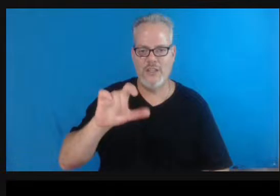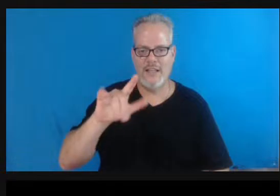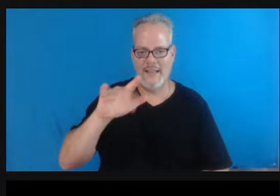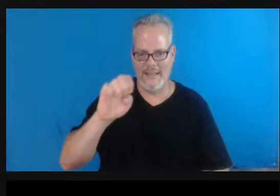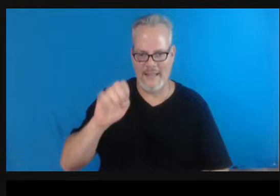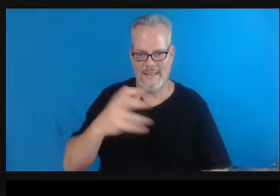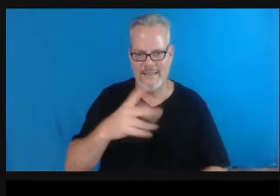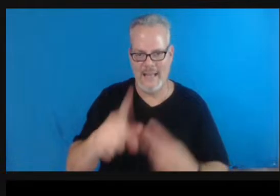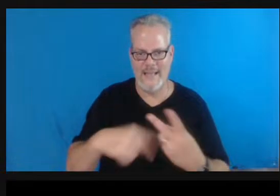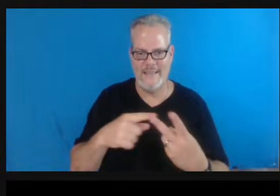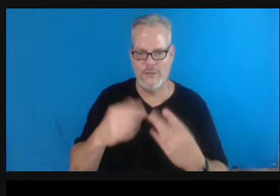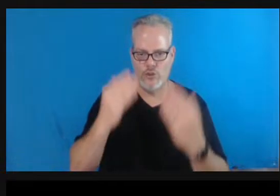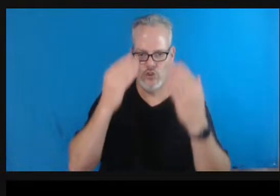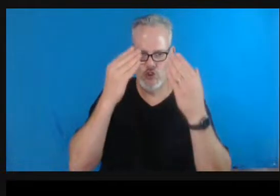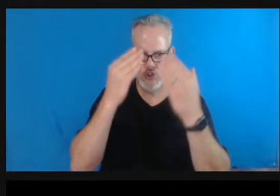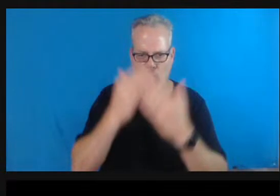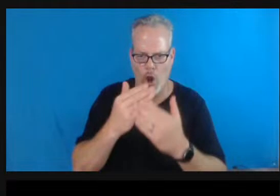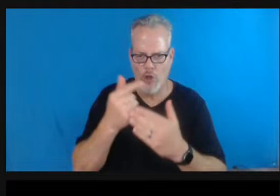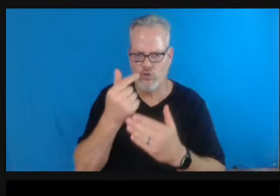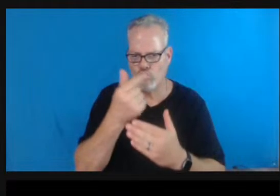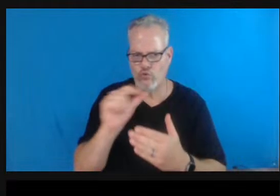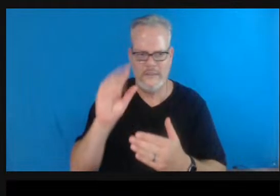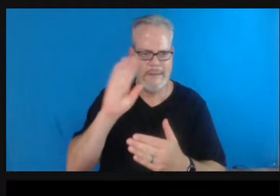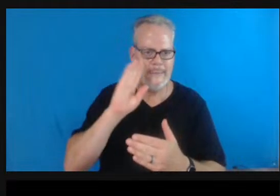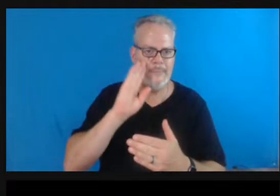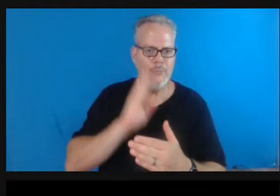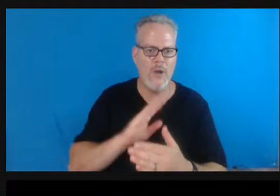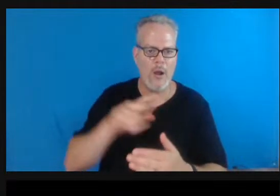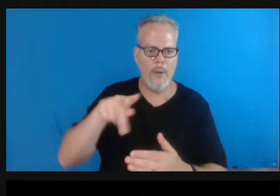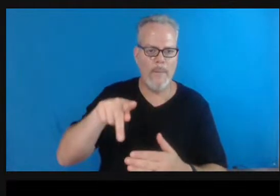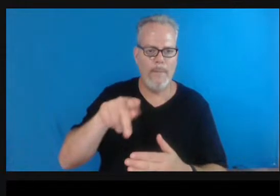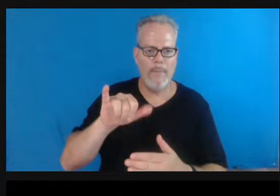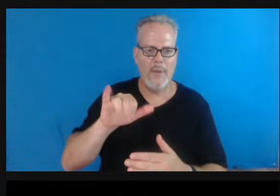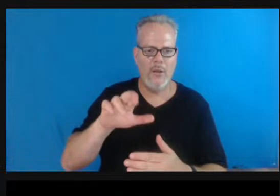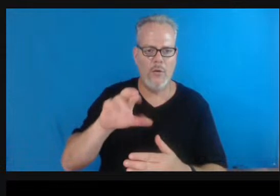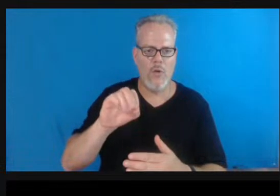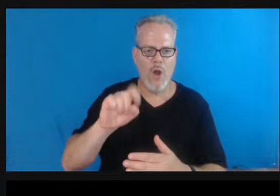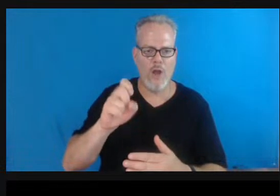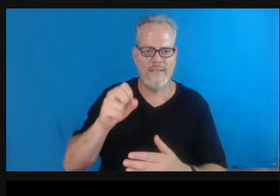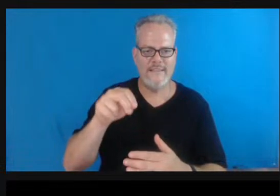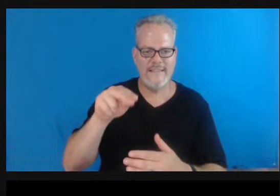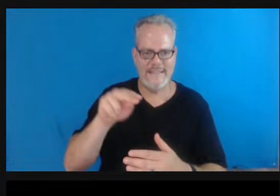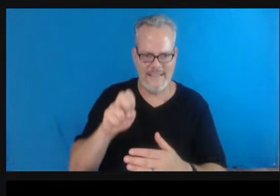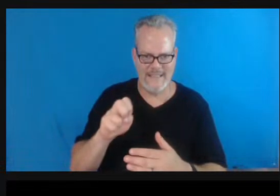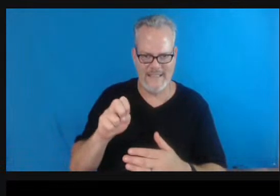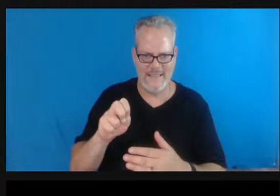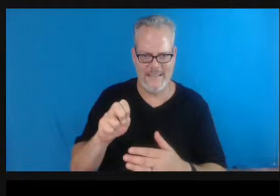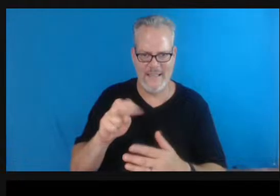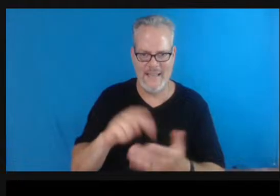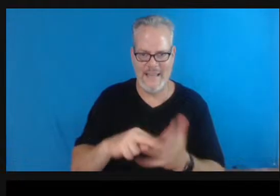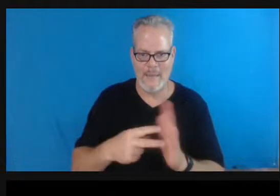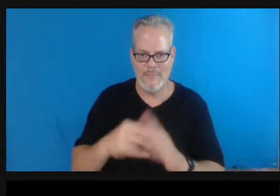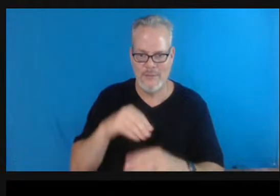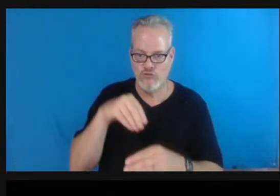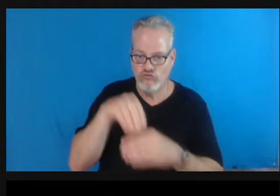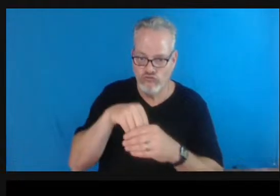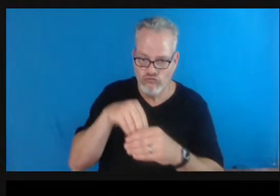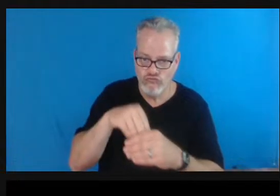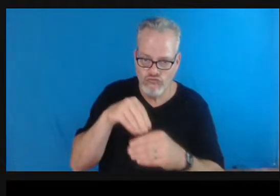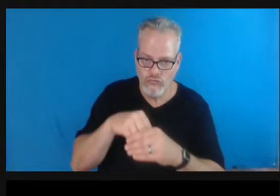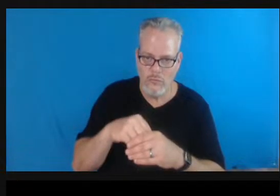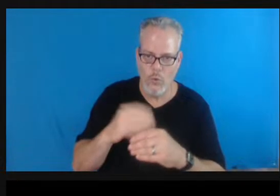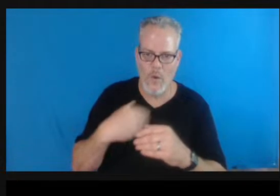pyroxene. So the ooze out lavas collected are dominated by clots of plagioclase